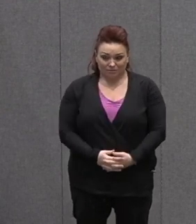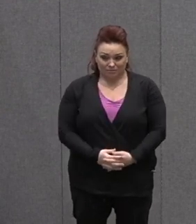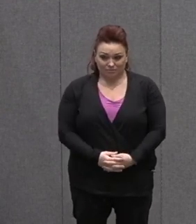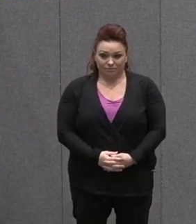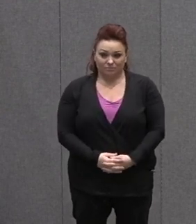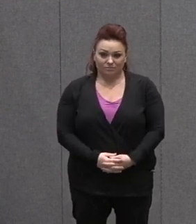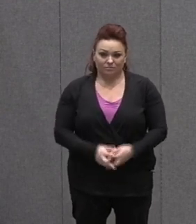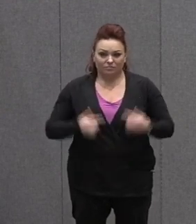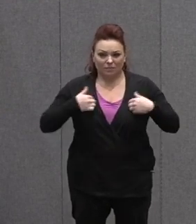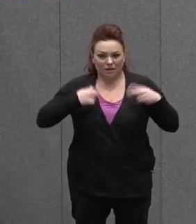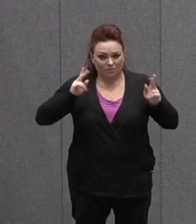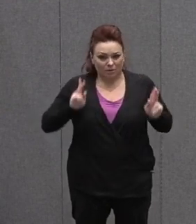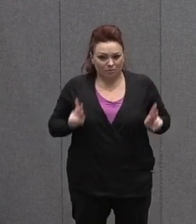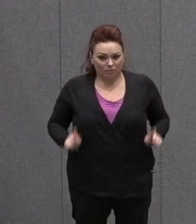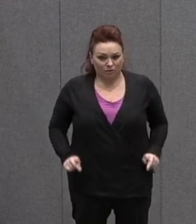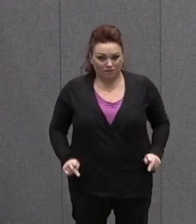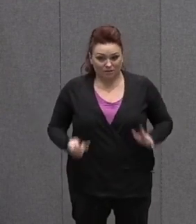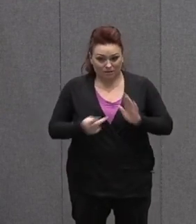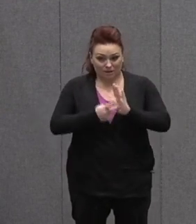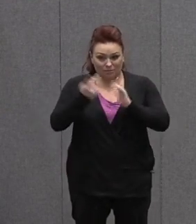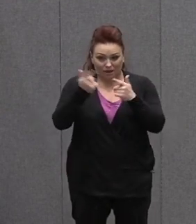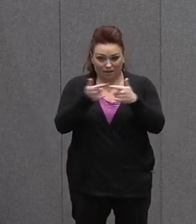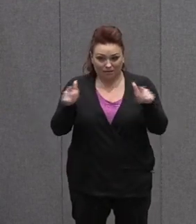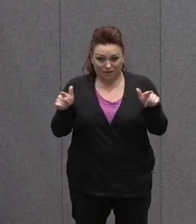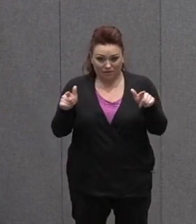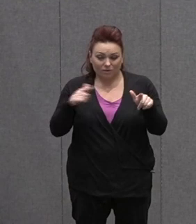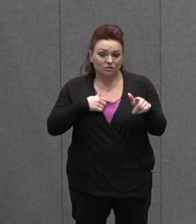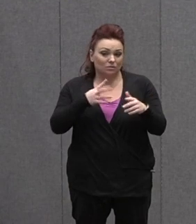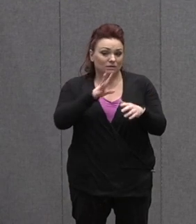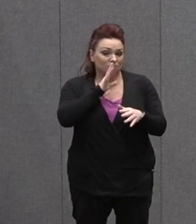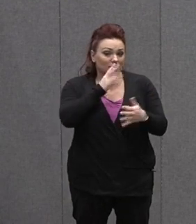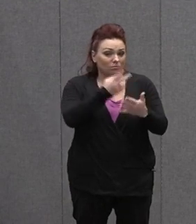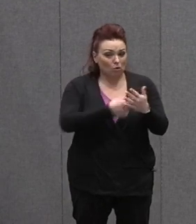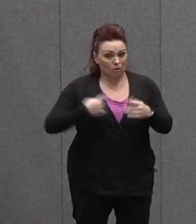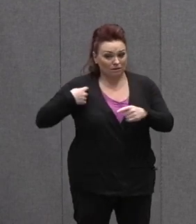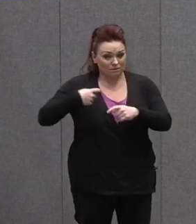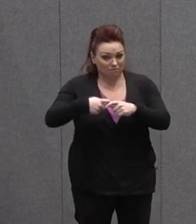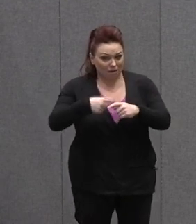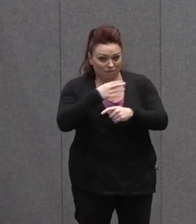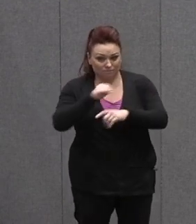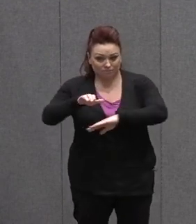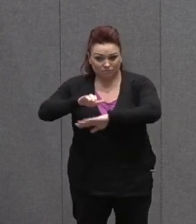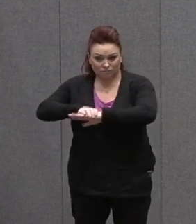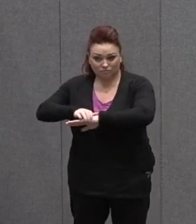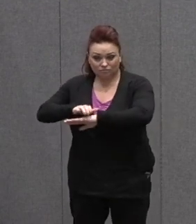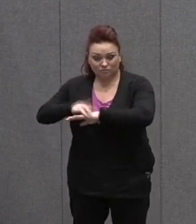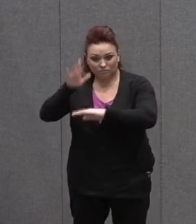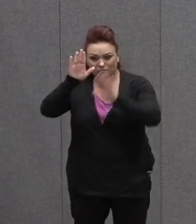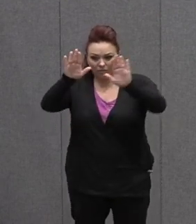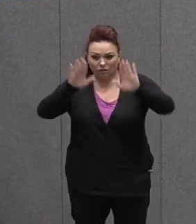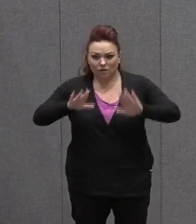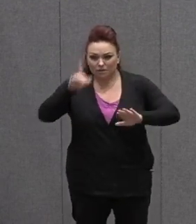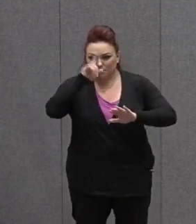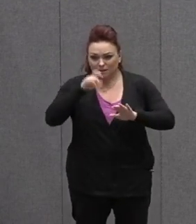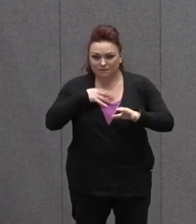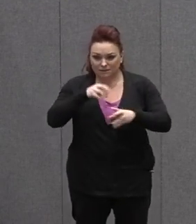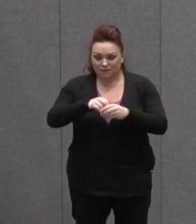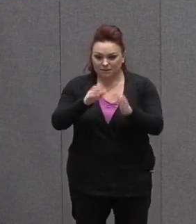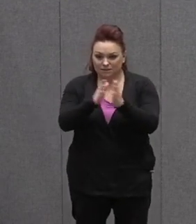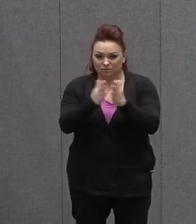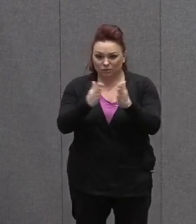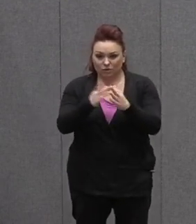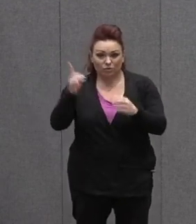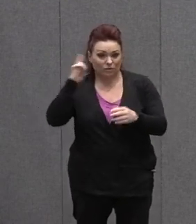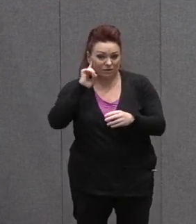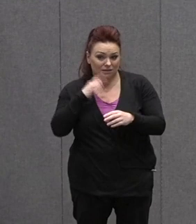I am a person that is bilingual, so I speak both Spanish and English. And it's great because in this book, you will hear